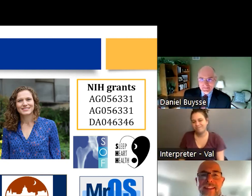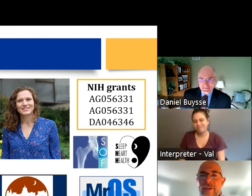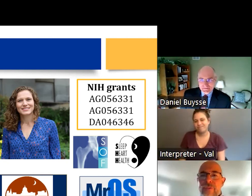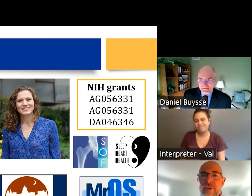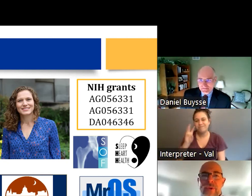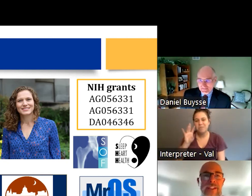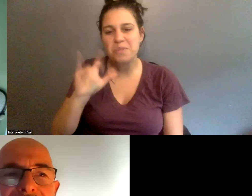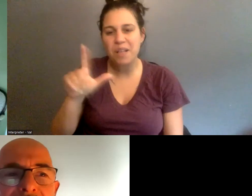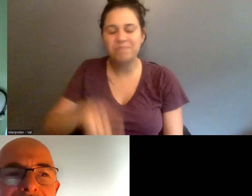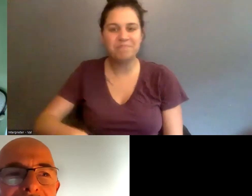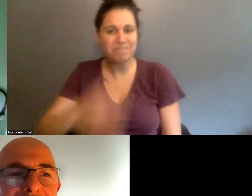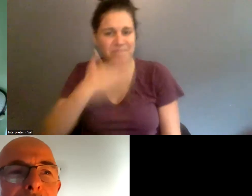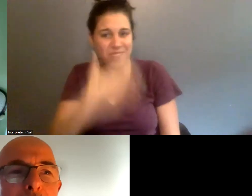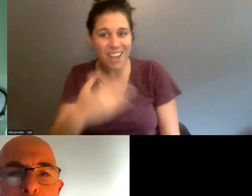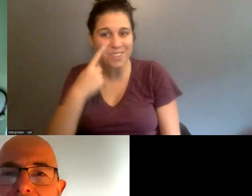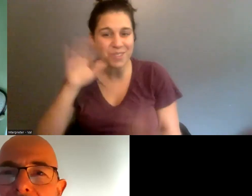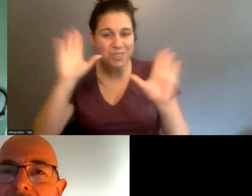Dan, thank you for a great talk.